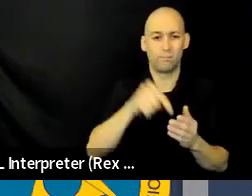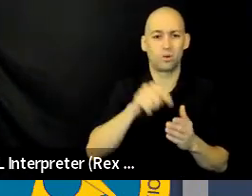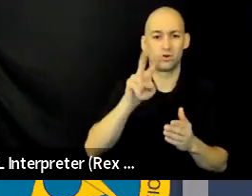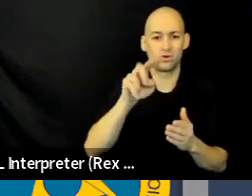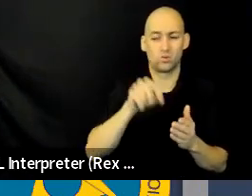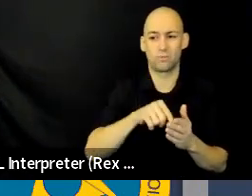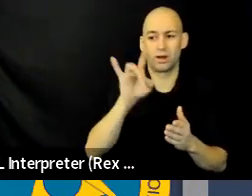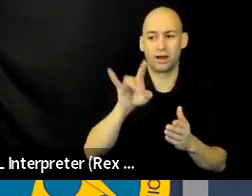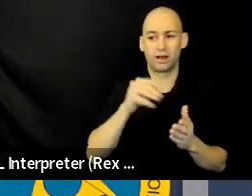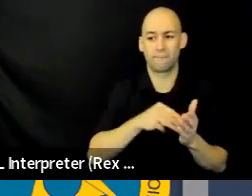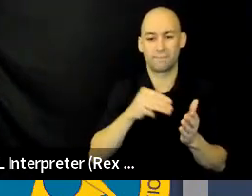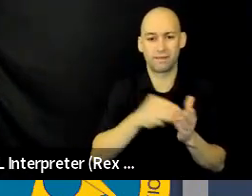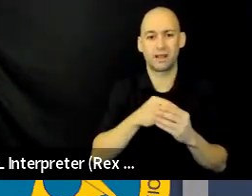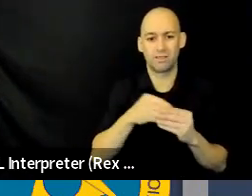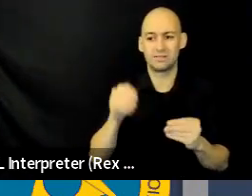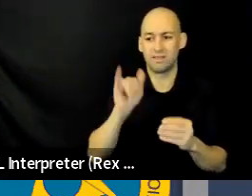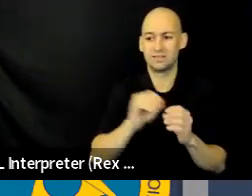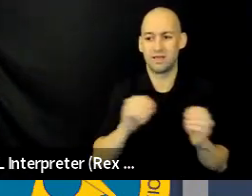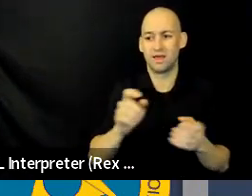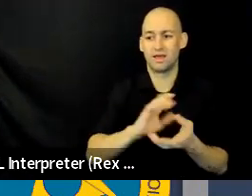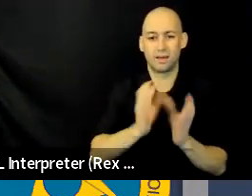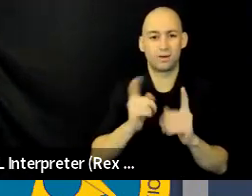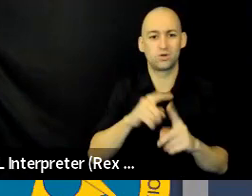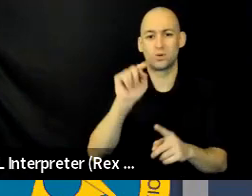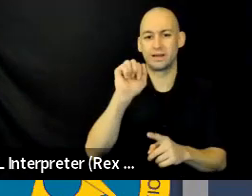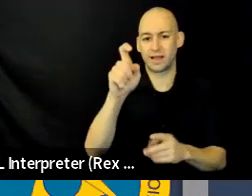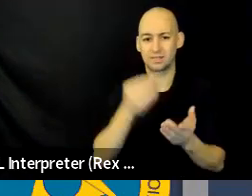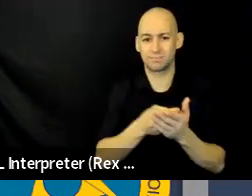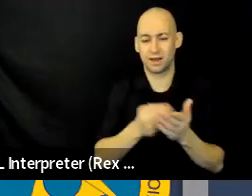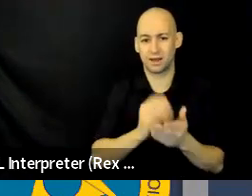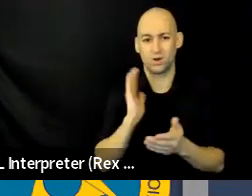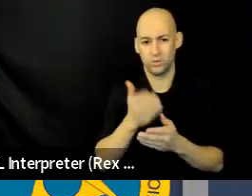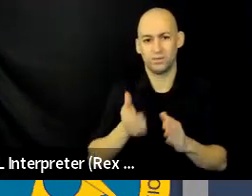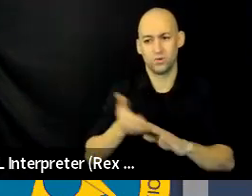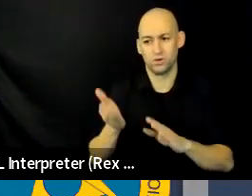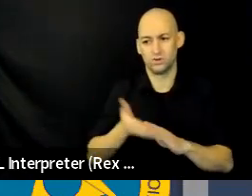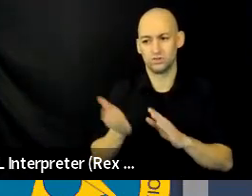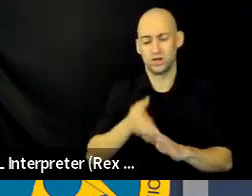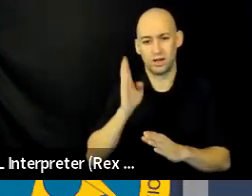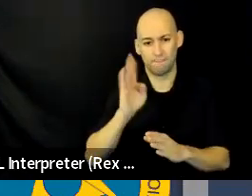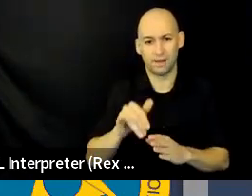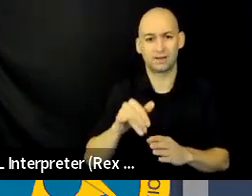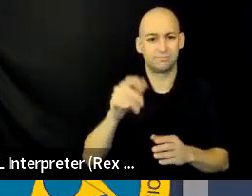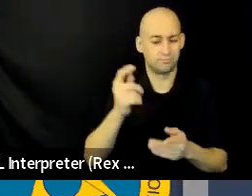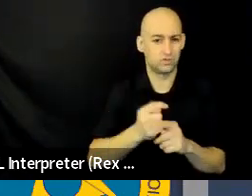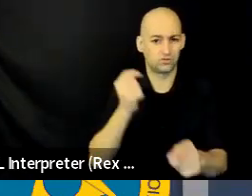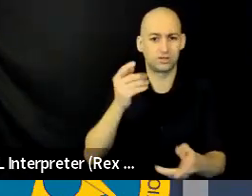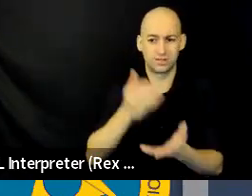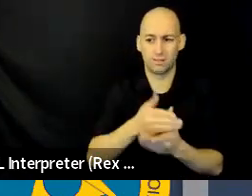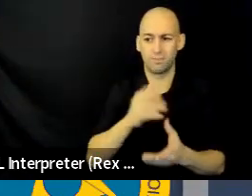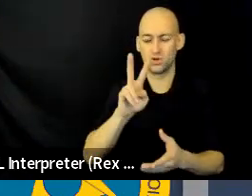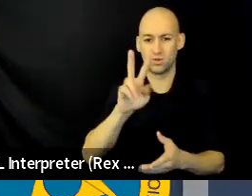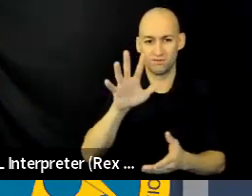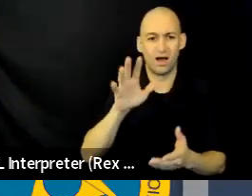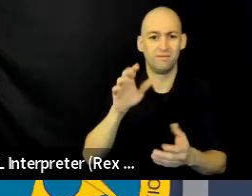That's nothing compared to the tax revenue that we generate for this Sure. truck stop. And we have over 25 employees that making